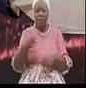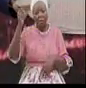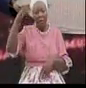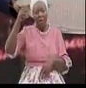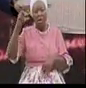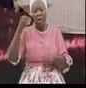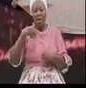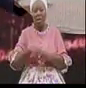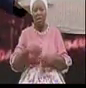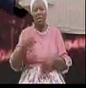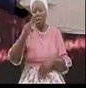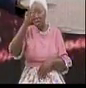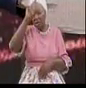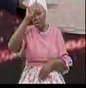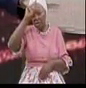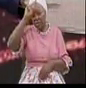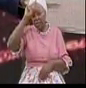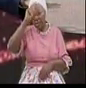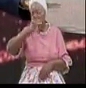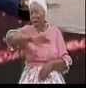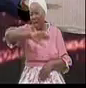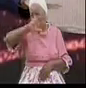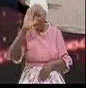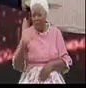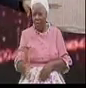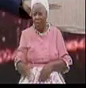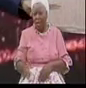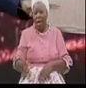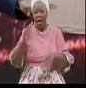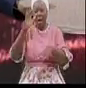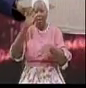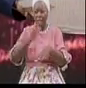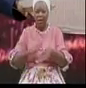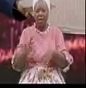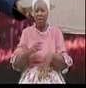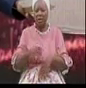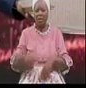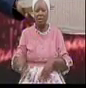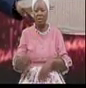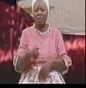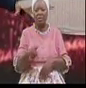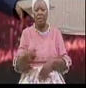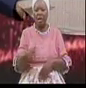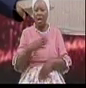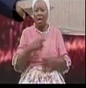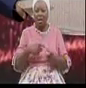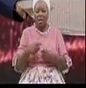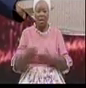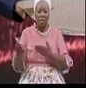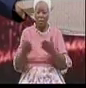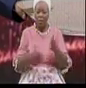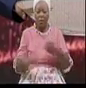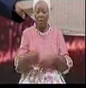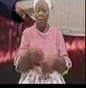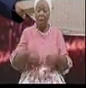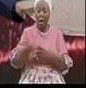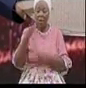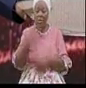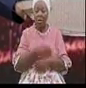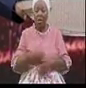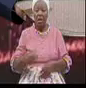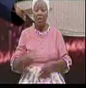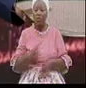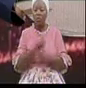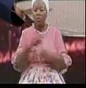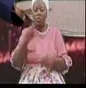in Egypt never affected them. And he brought them out. And there was not